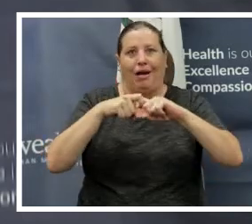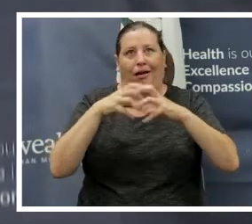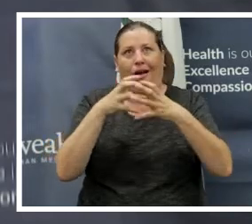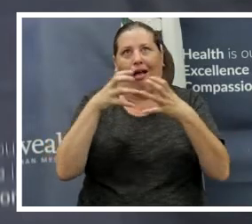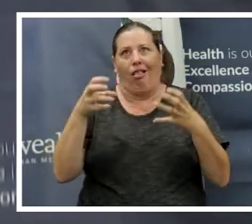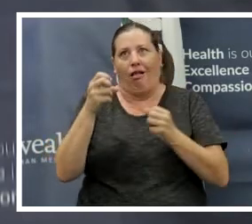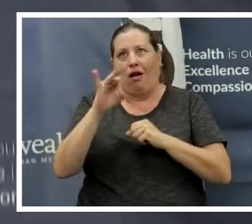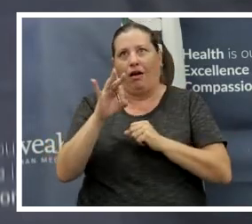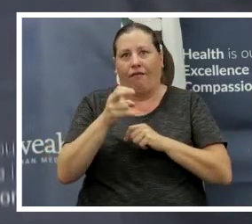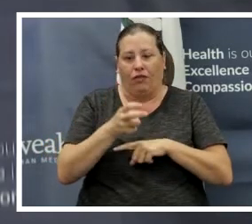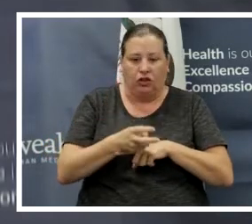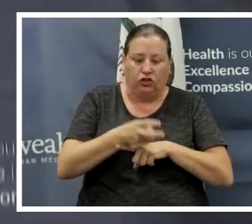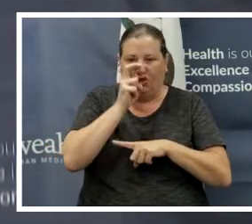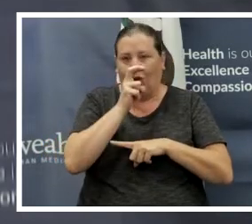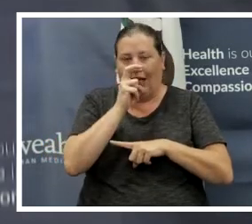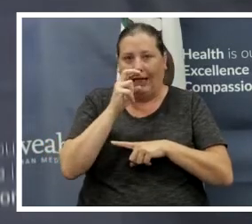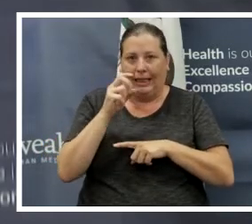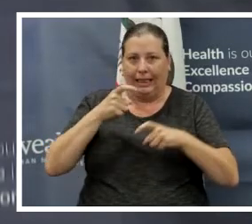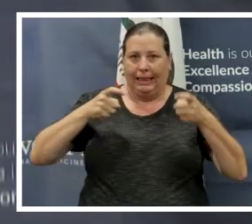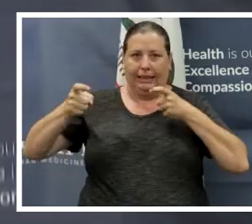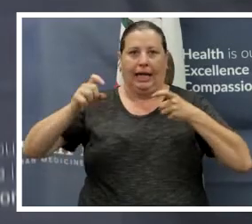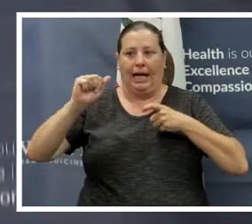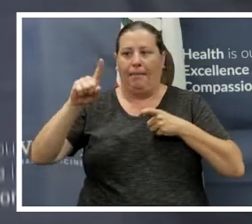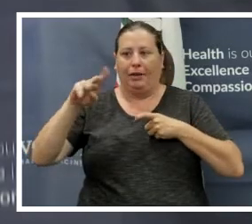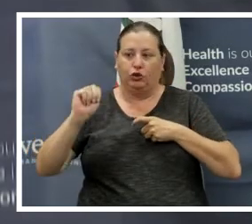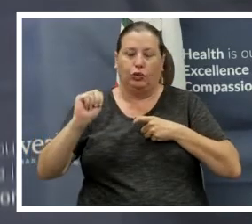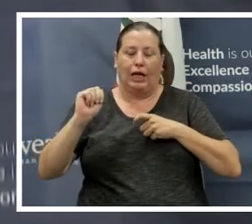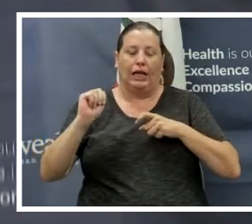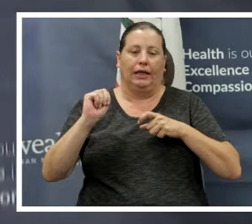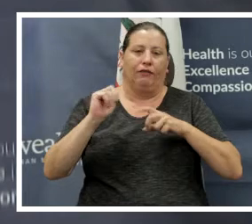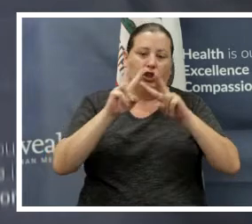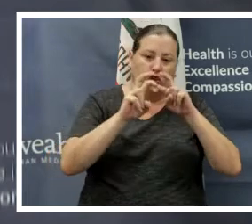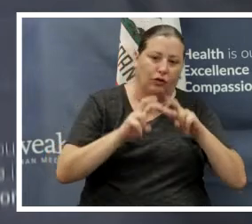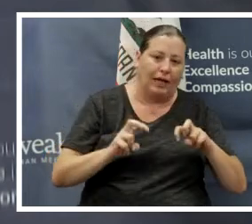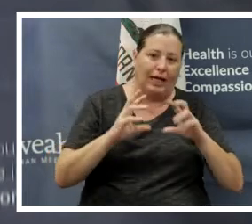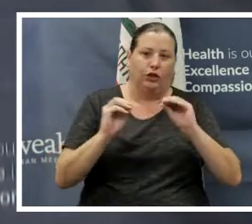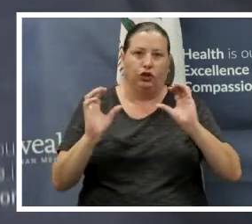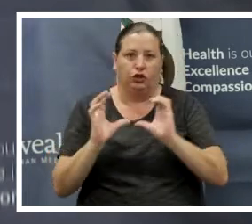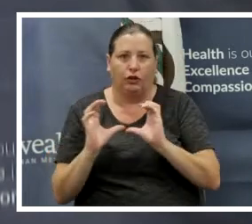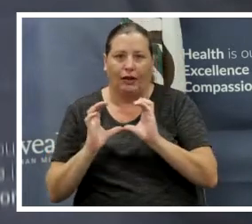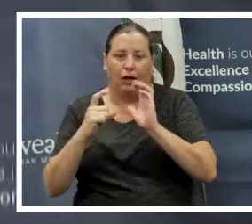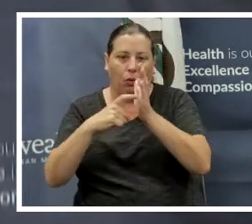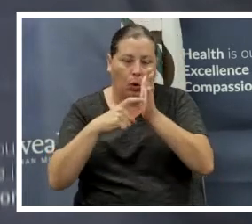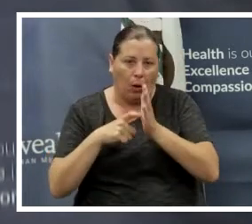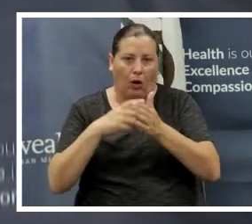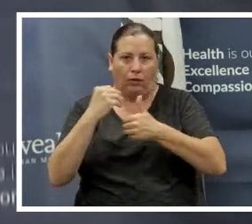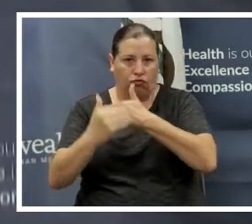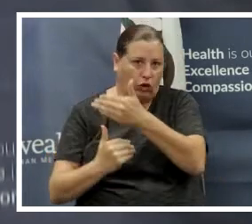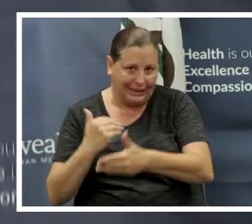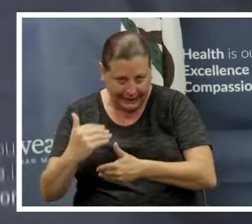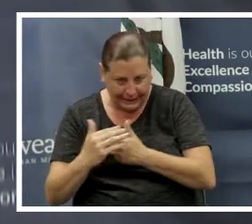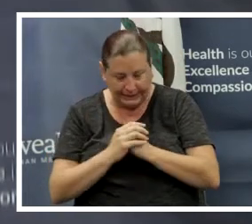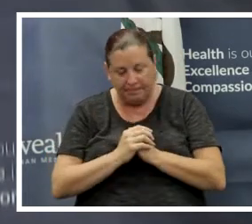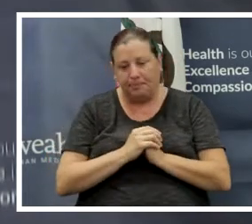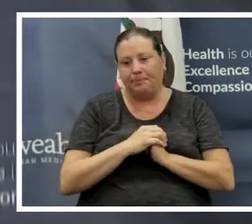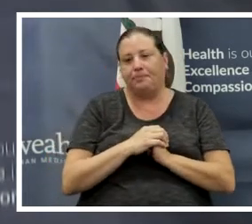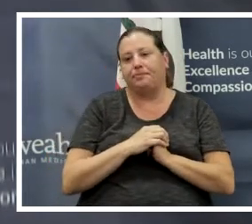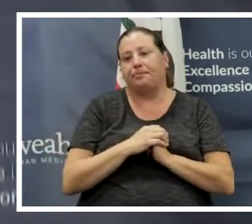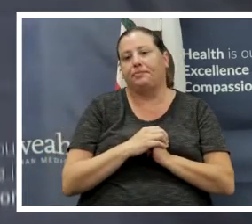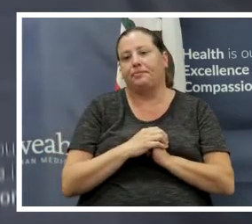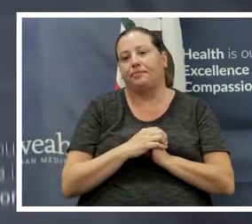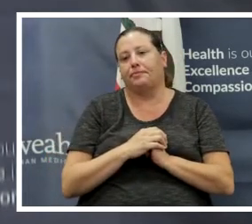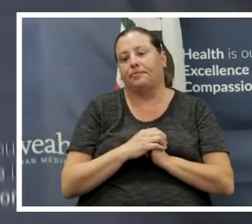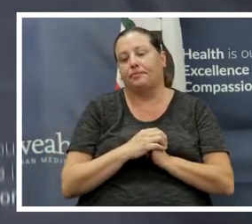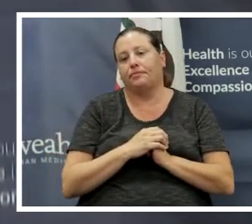administrative surveying and certification requirements and processes. So as a result of that, we